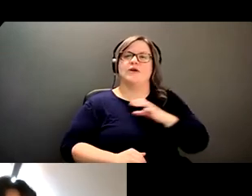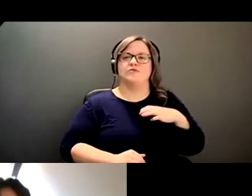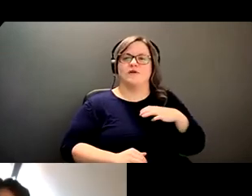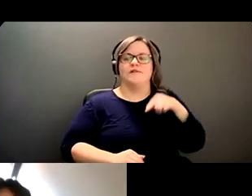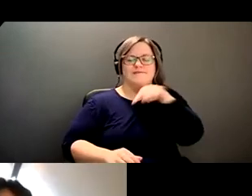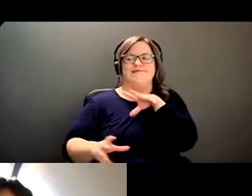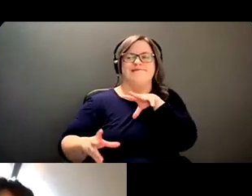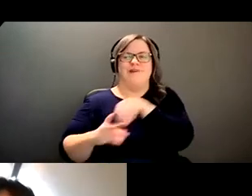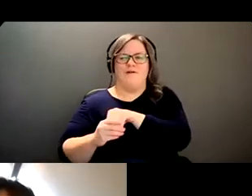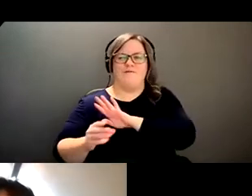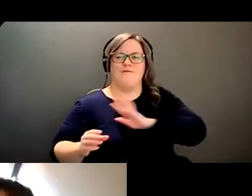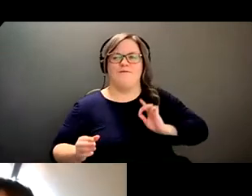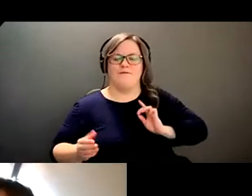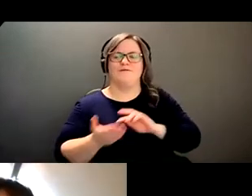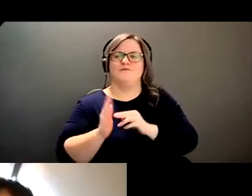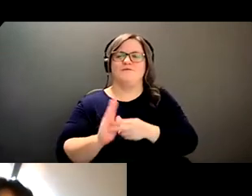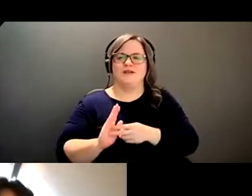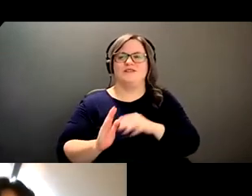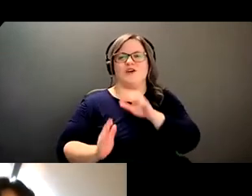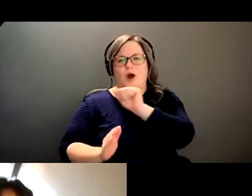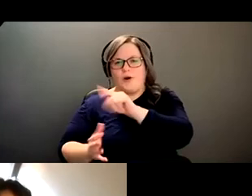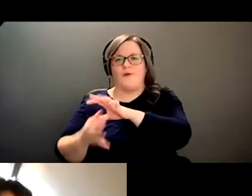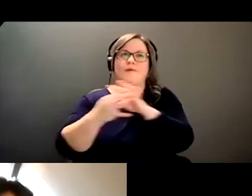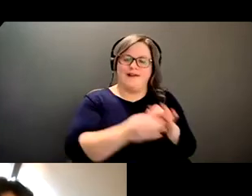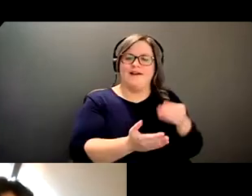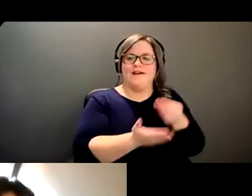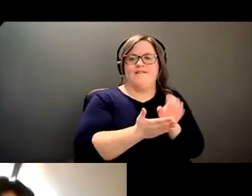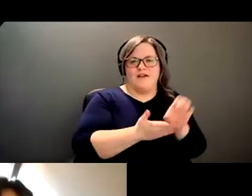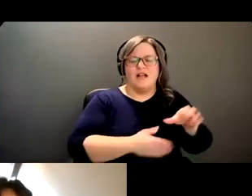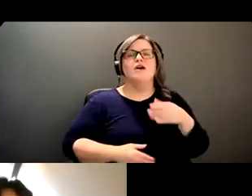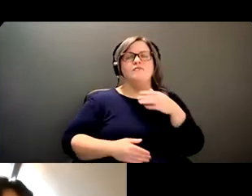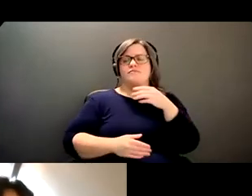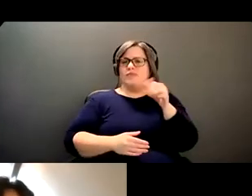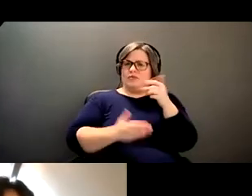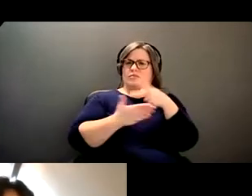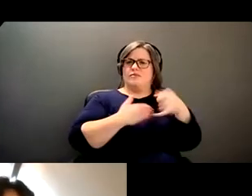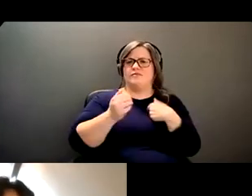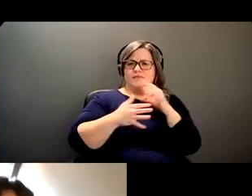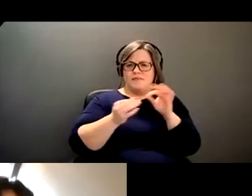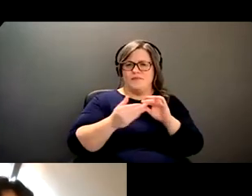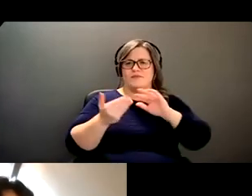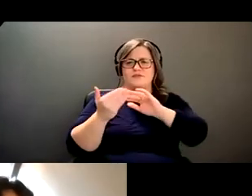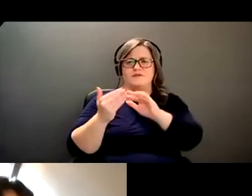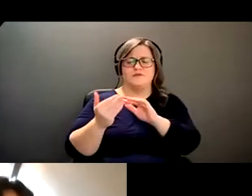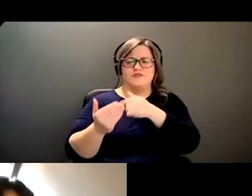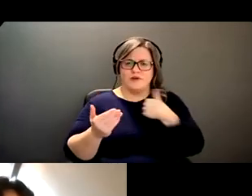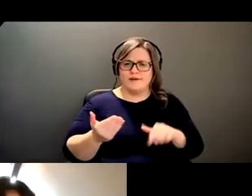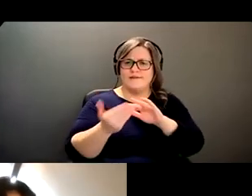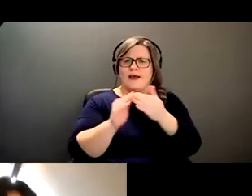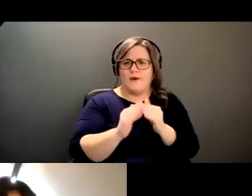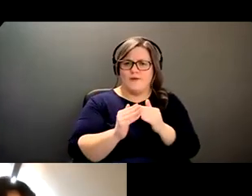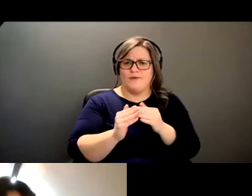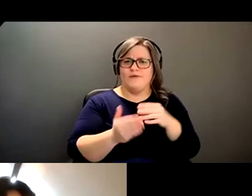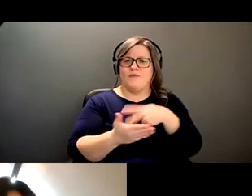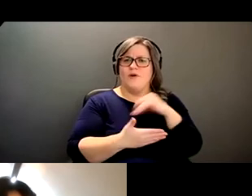with funding, and the Chinatown Biennial is somewhat the same way. We sought